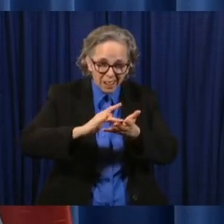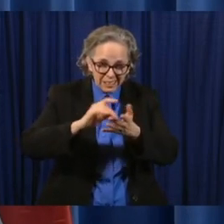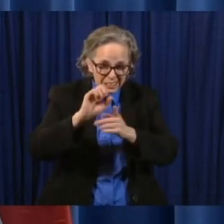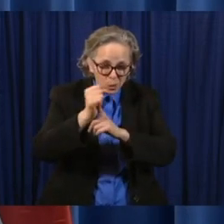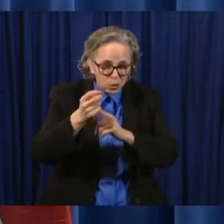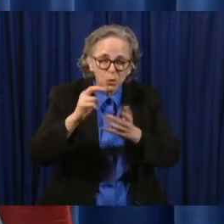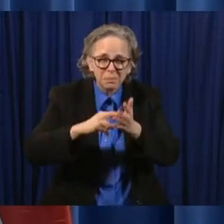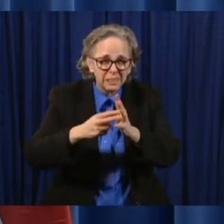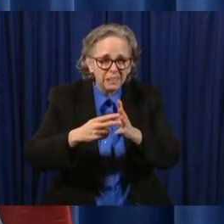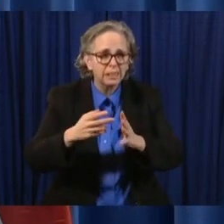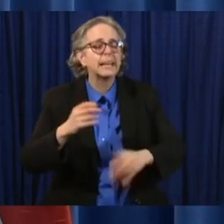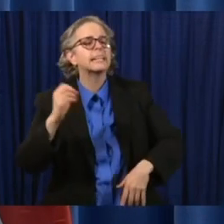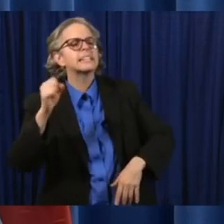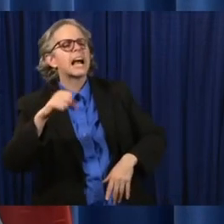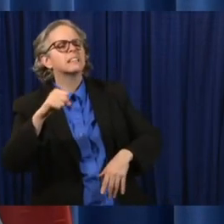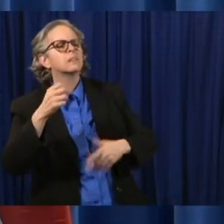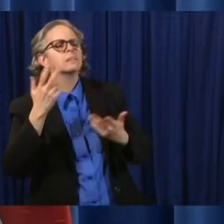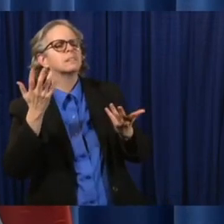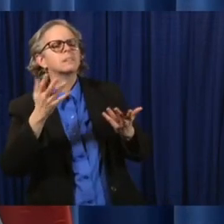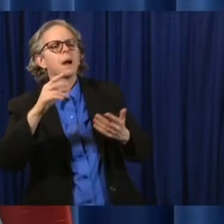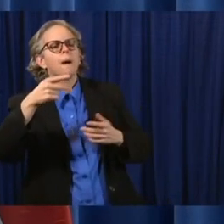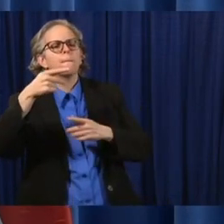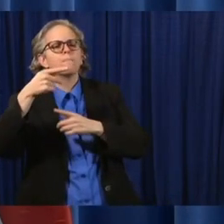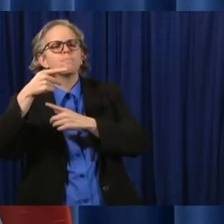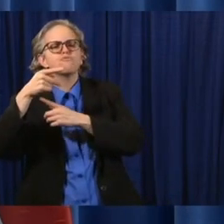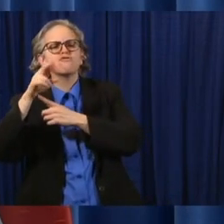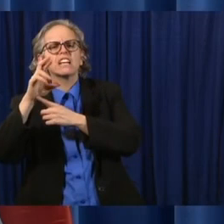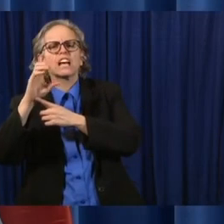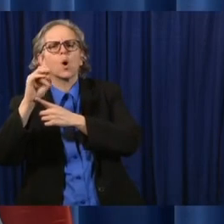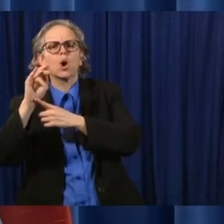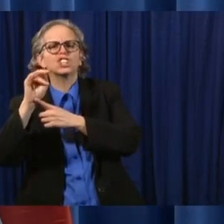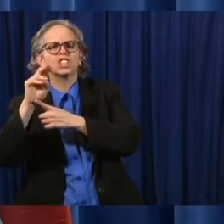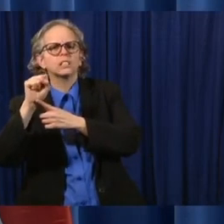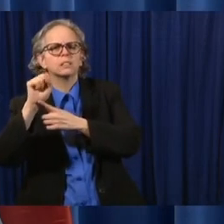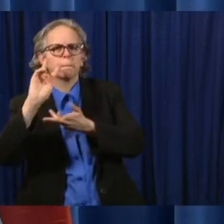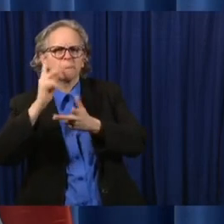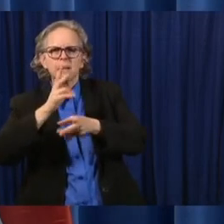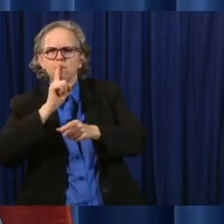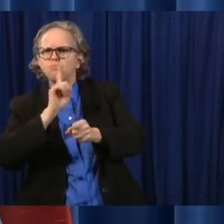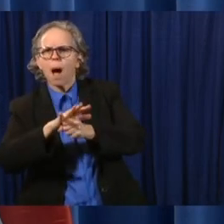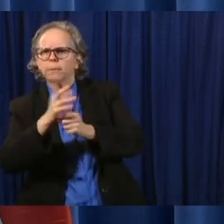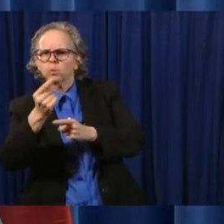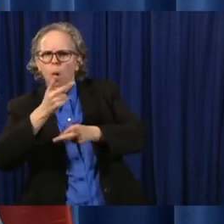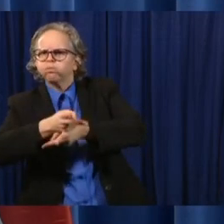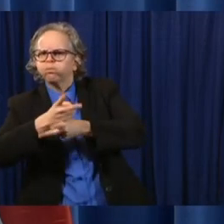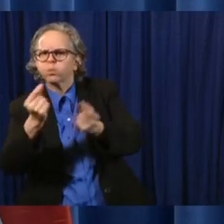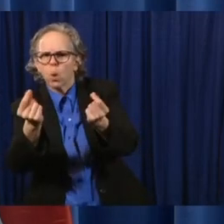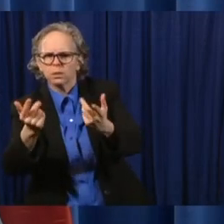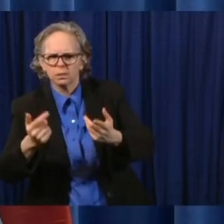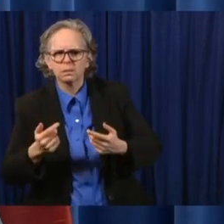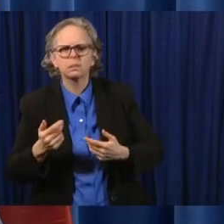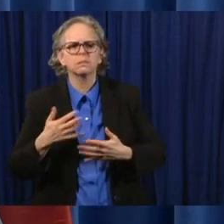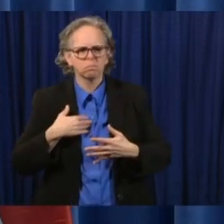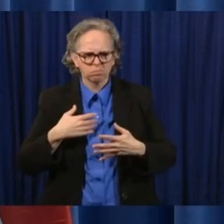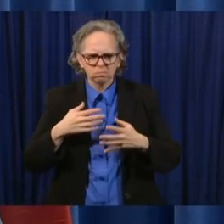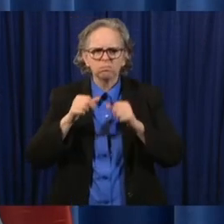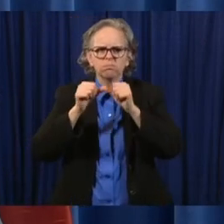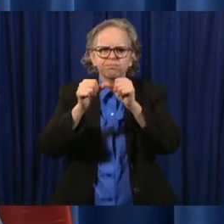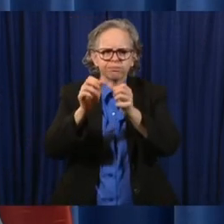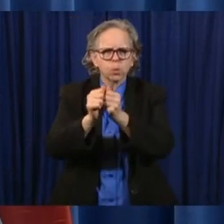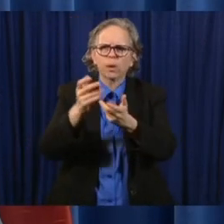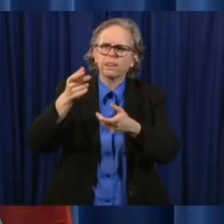What precautions are being taken? They are being, my understanding, with discussion with the director, they are being tested.